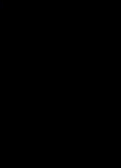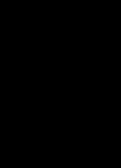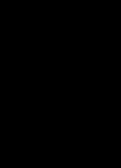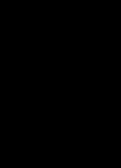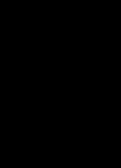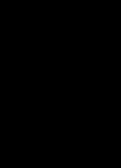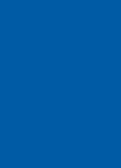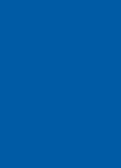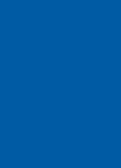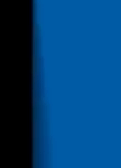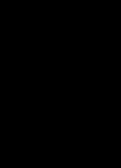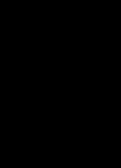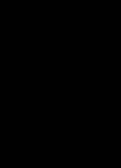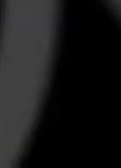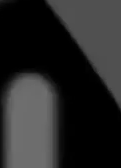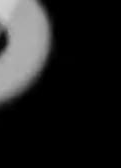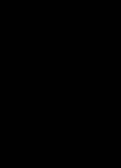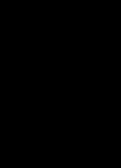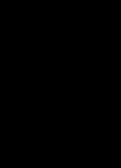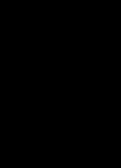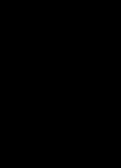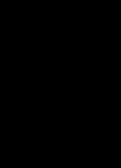National Educator.